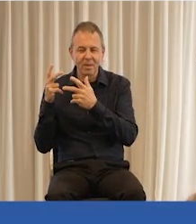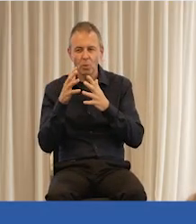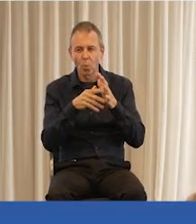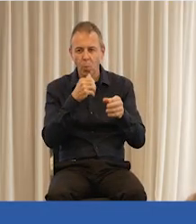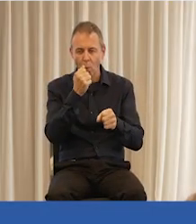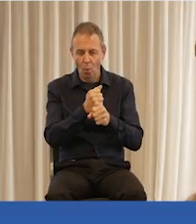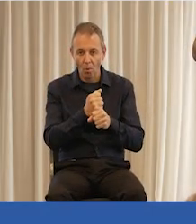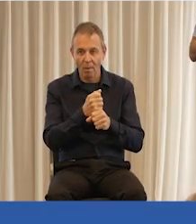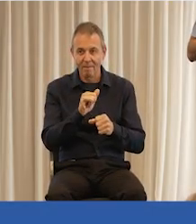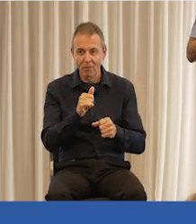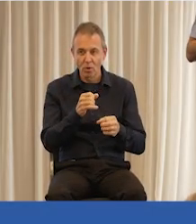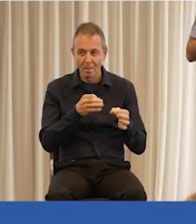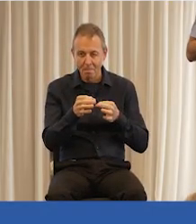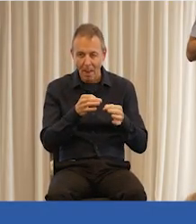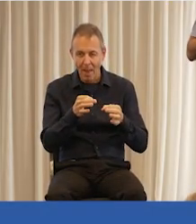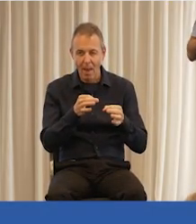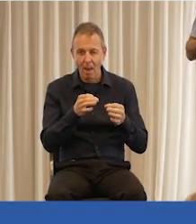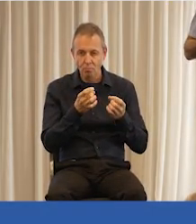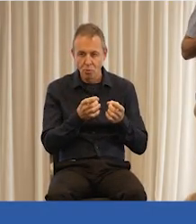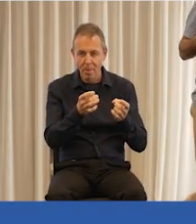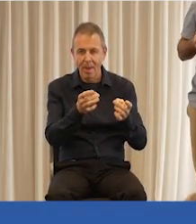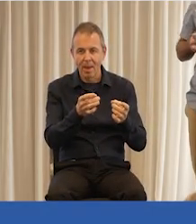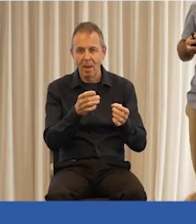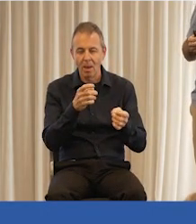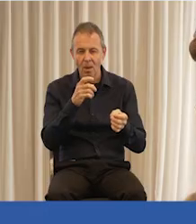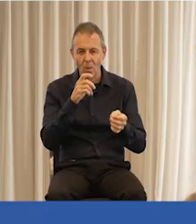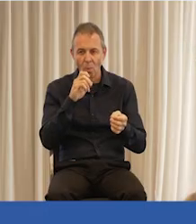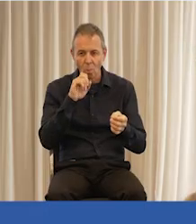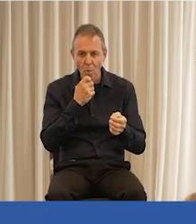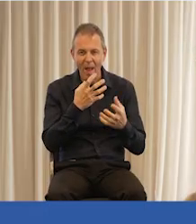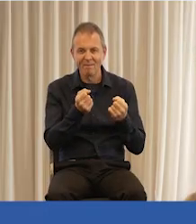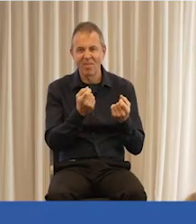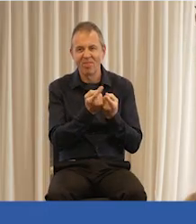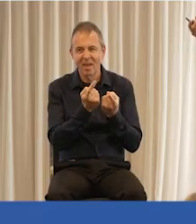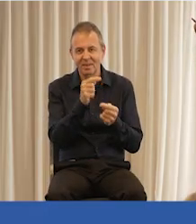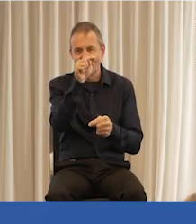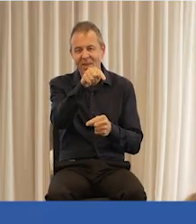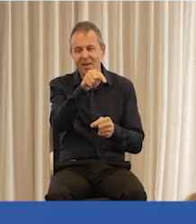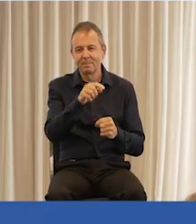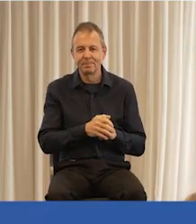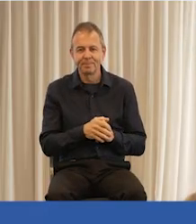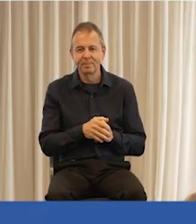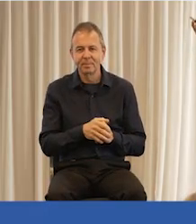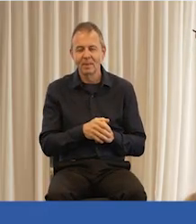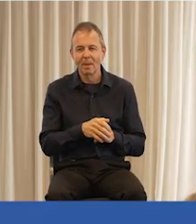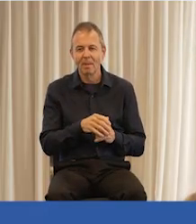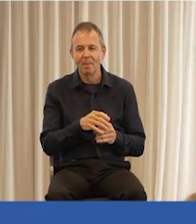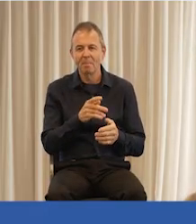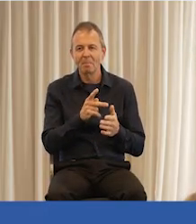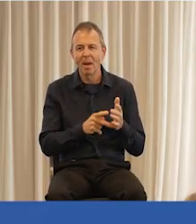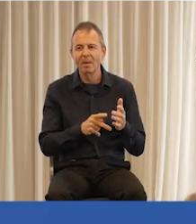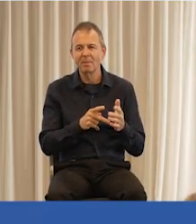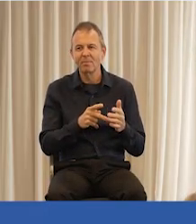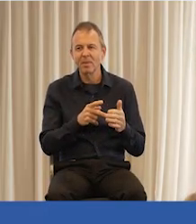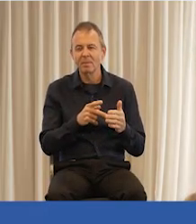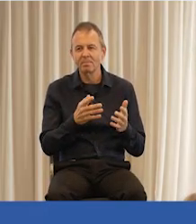planned and prepared and made sure that where you're going, there's going to be some substance there. And then part of the journey with the day is also